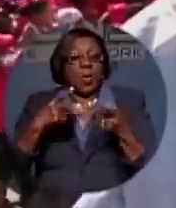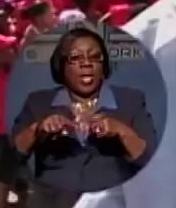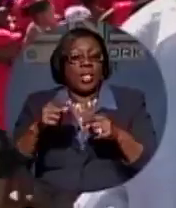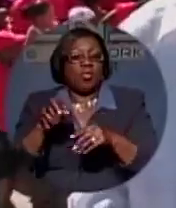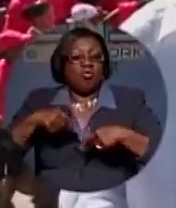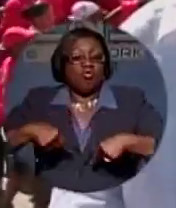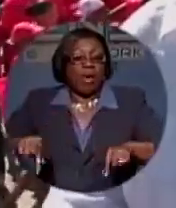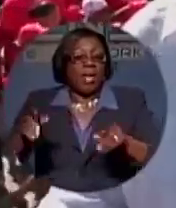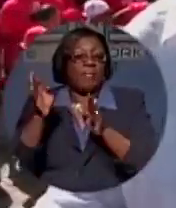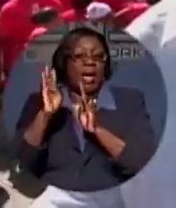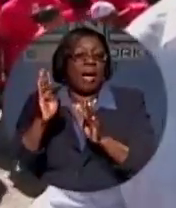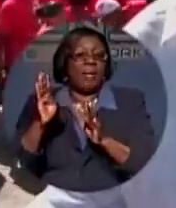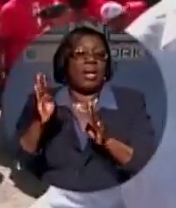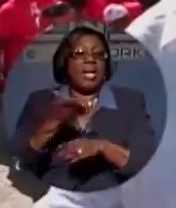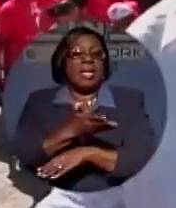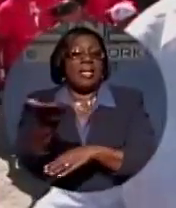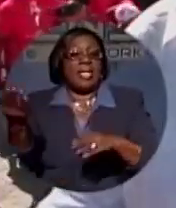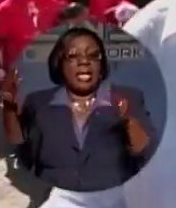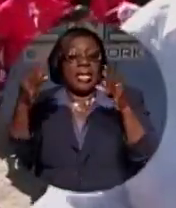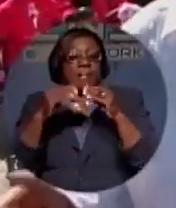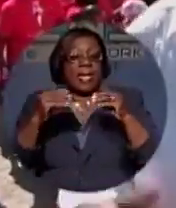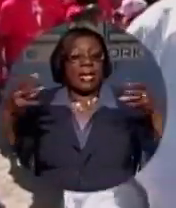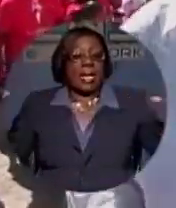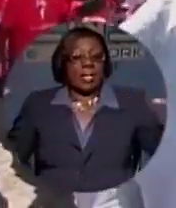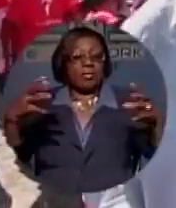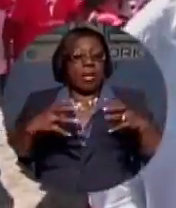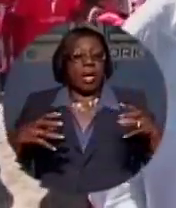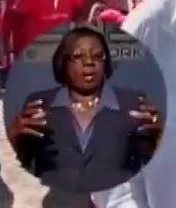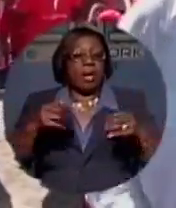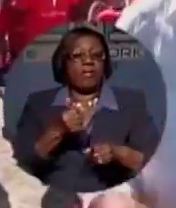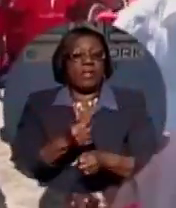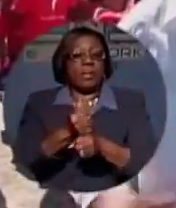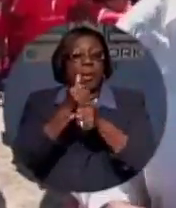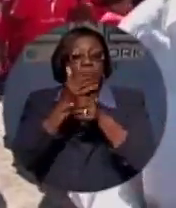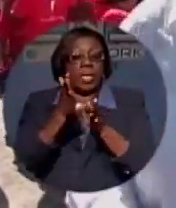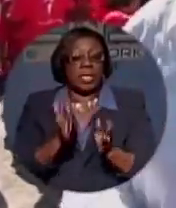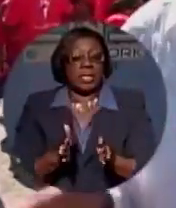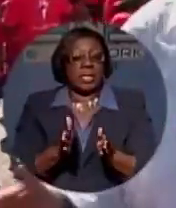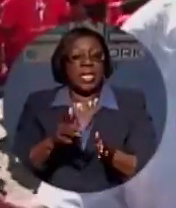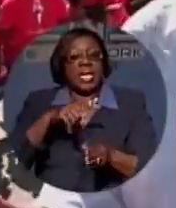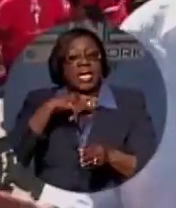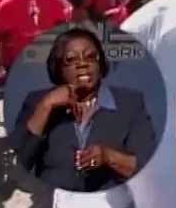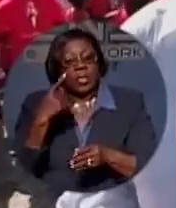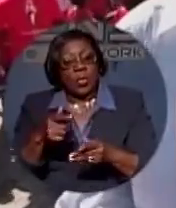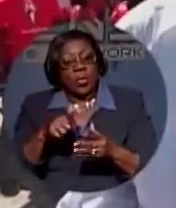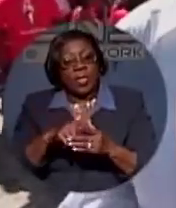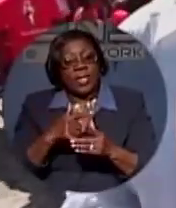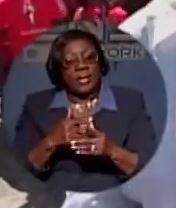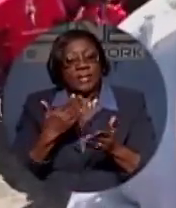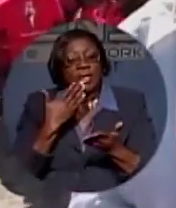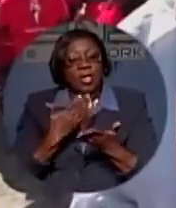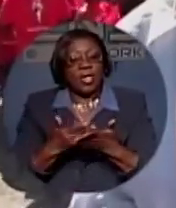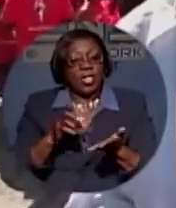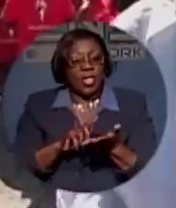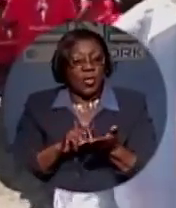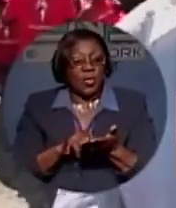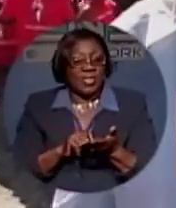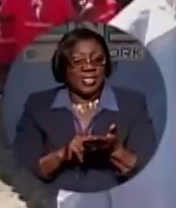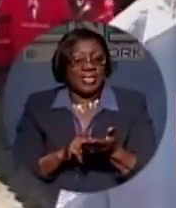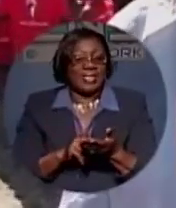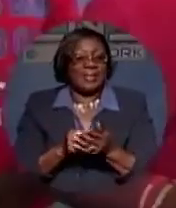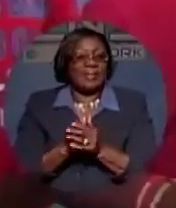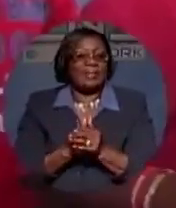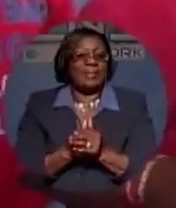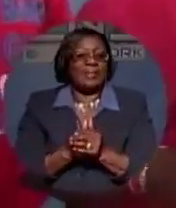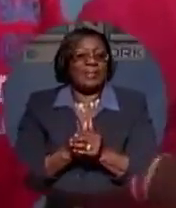Bahama. There, he greeted the large crowd of supporters, and that's when he told them some good news. It was short, sweet, and in the people's words,